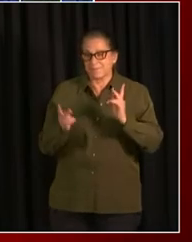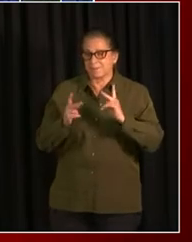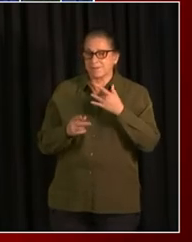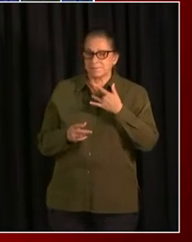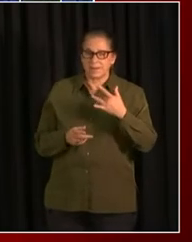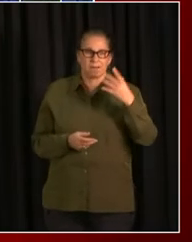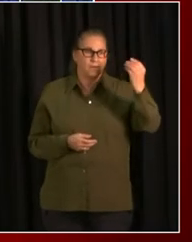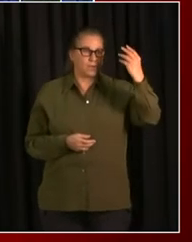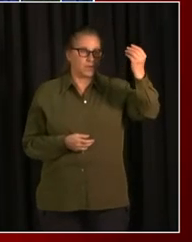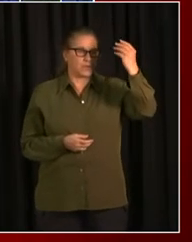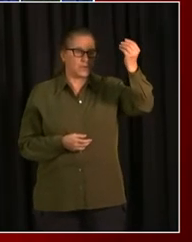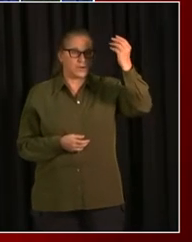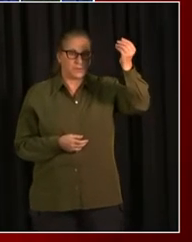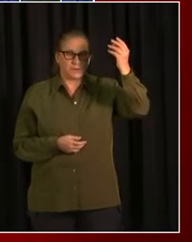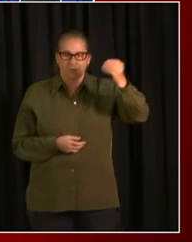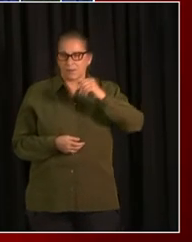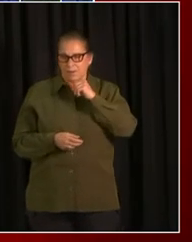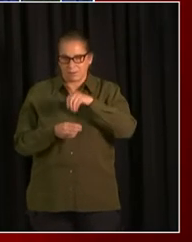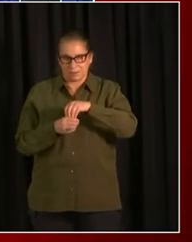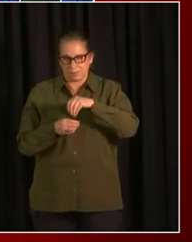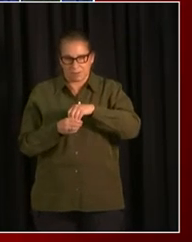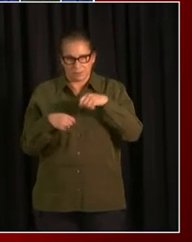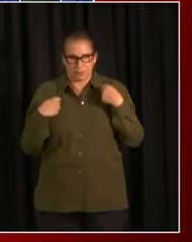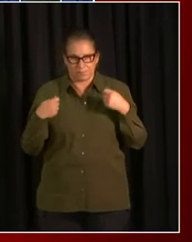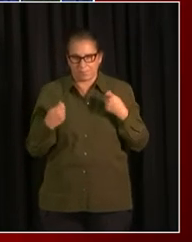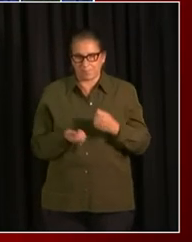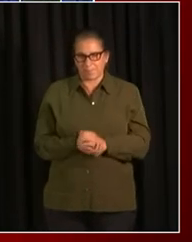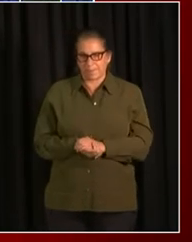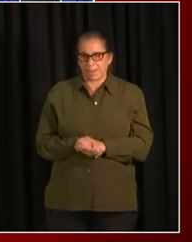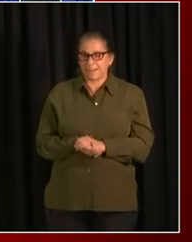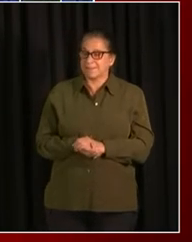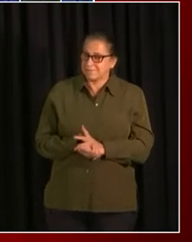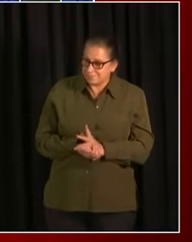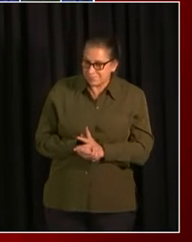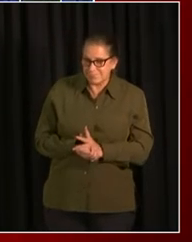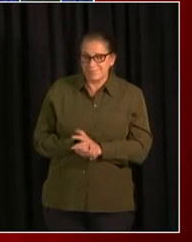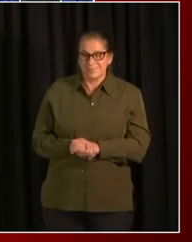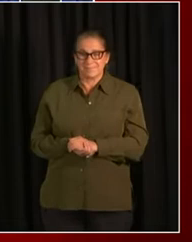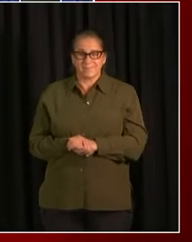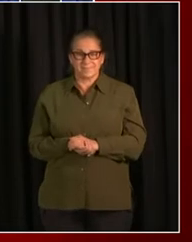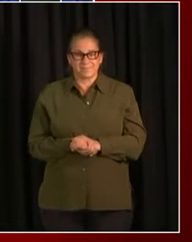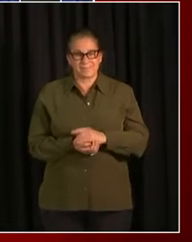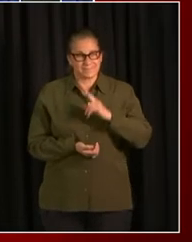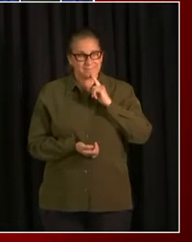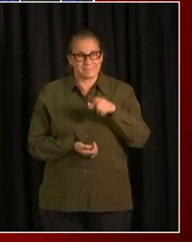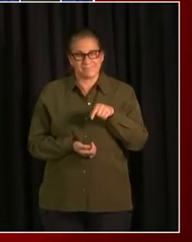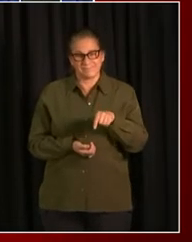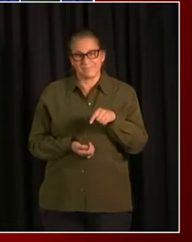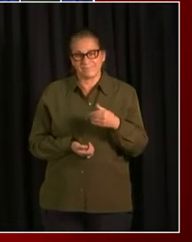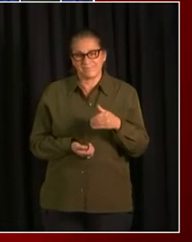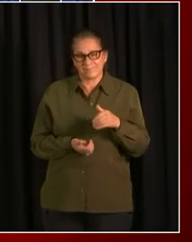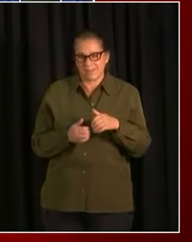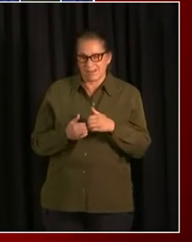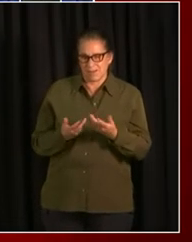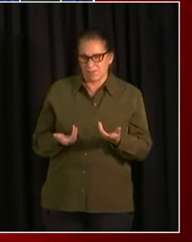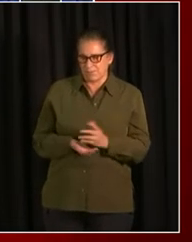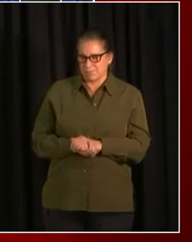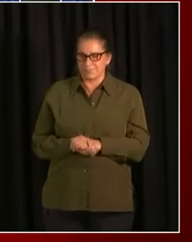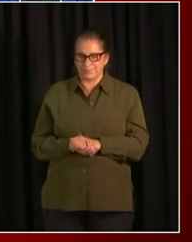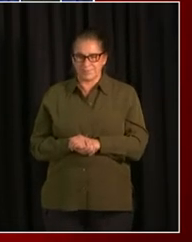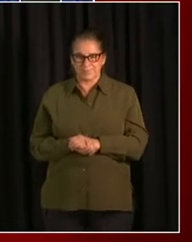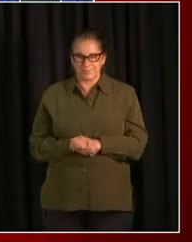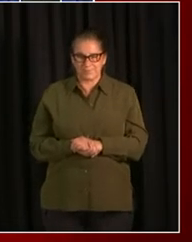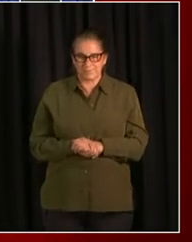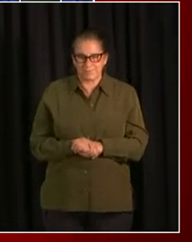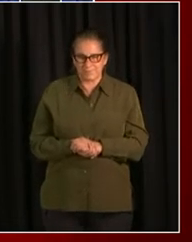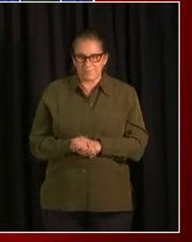do appreciate that will also be an important need that needs to be addressed as we move kind of into